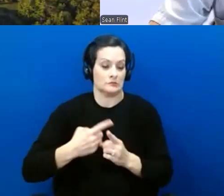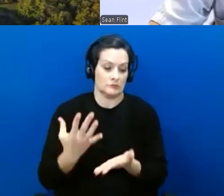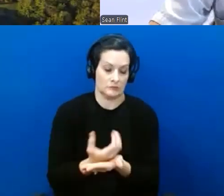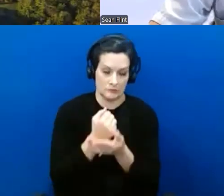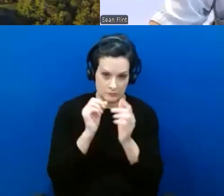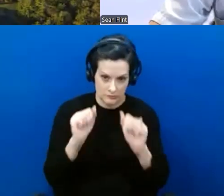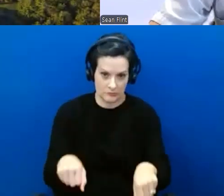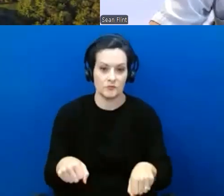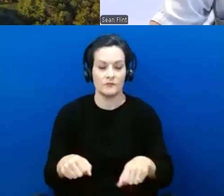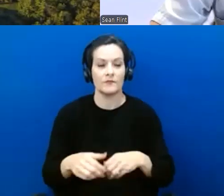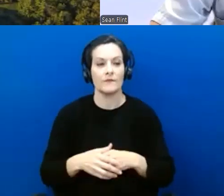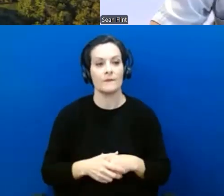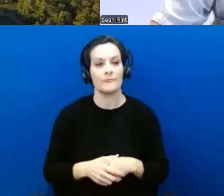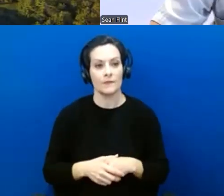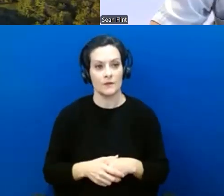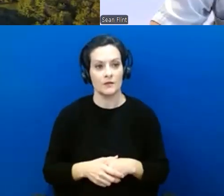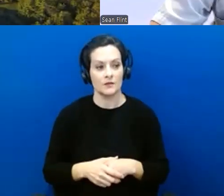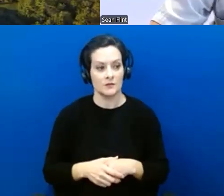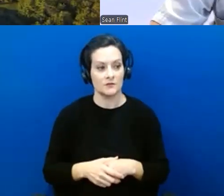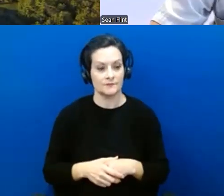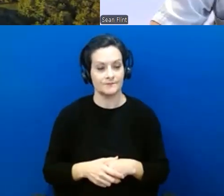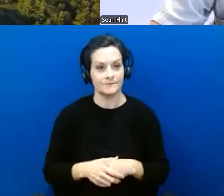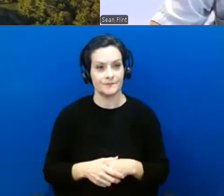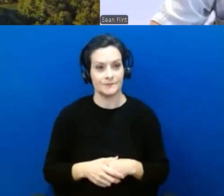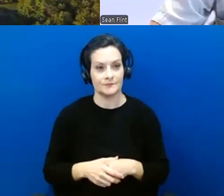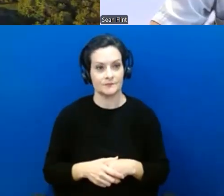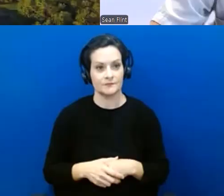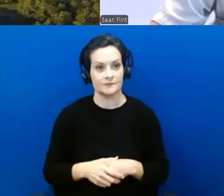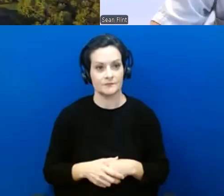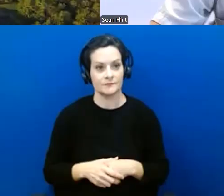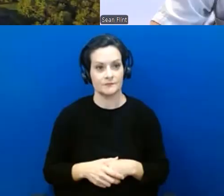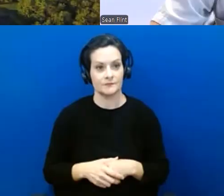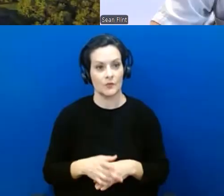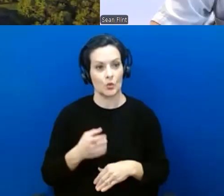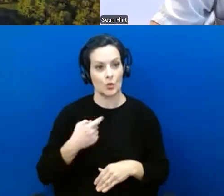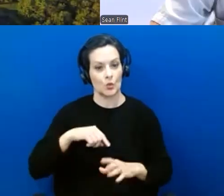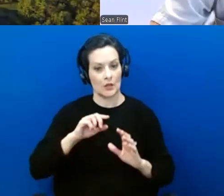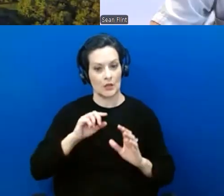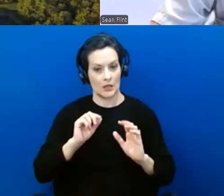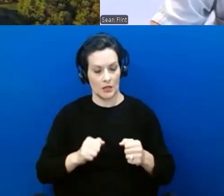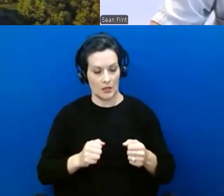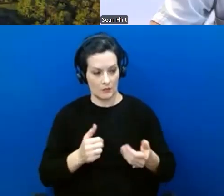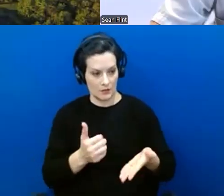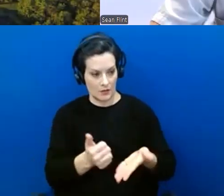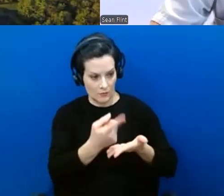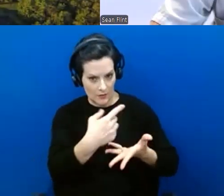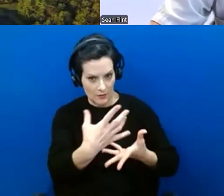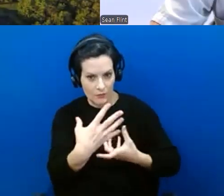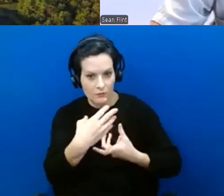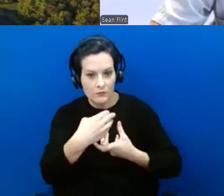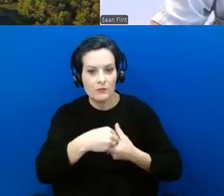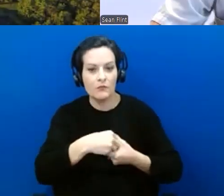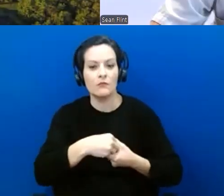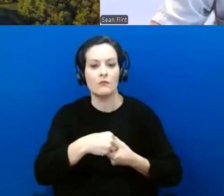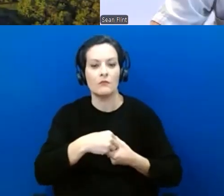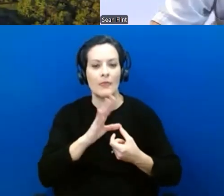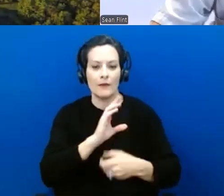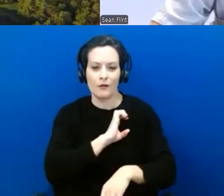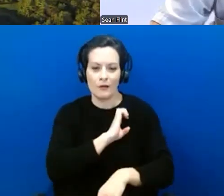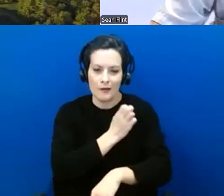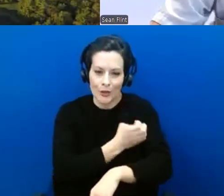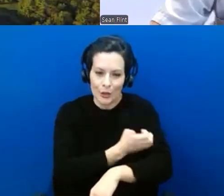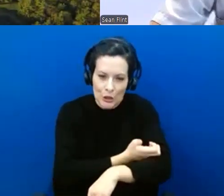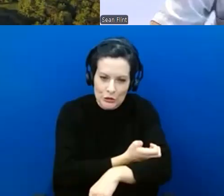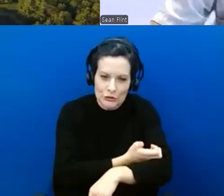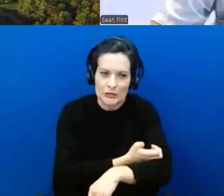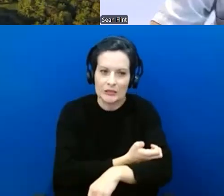we need to continue to think about like how we can figure out how to engage those people and mobilize that energy